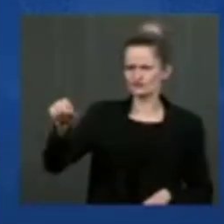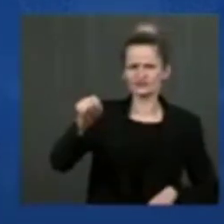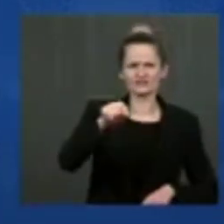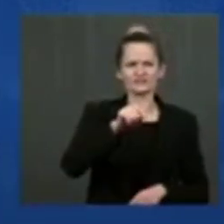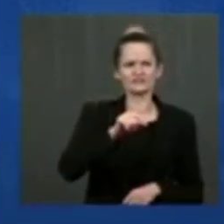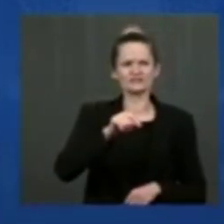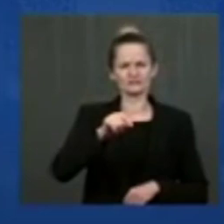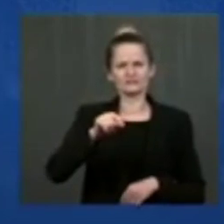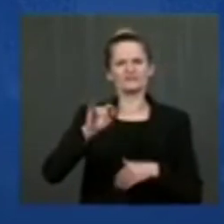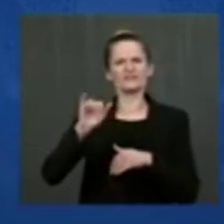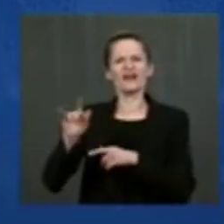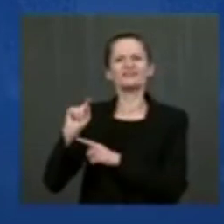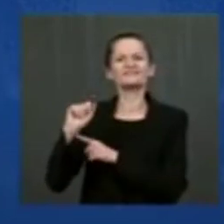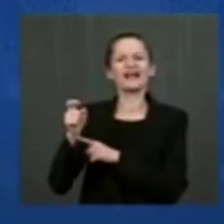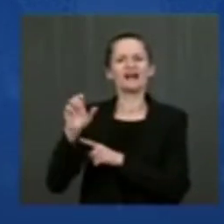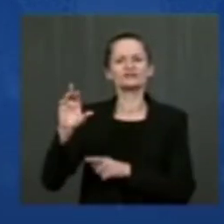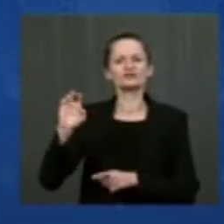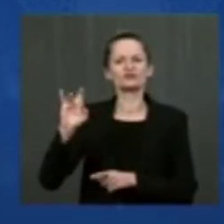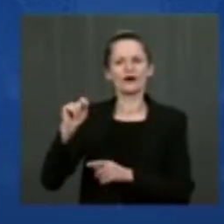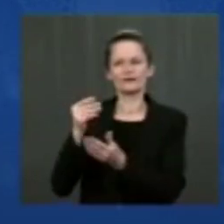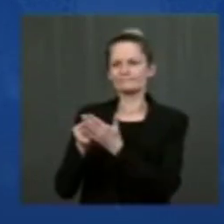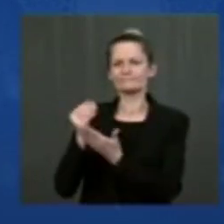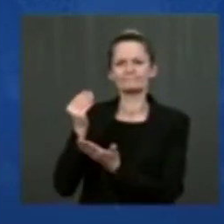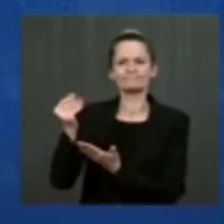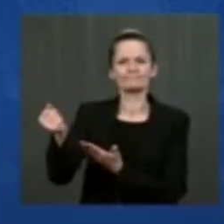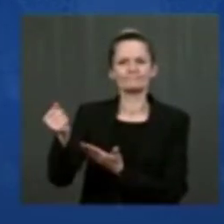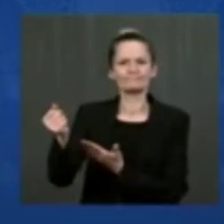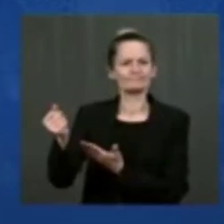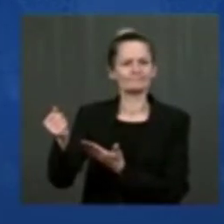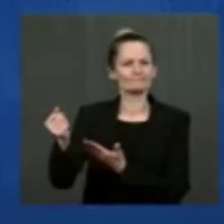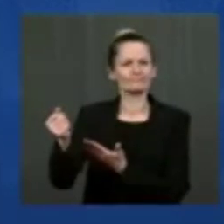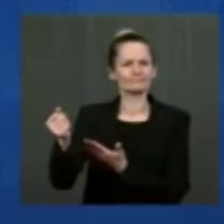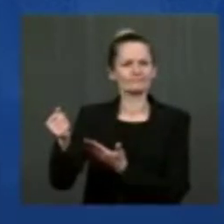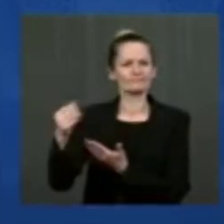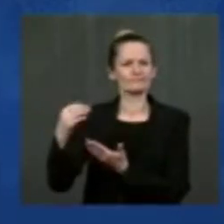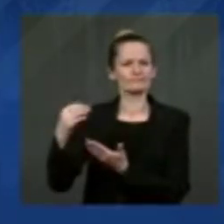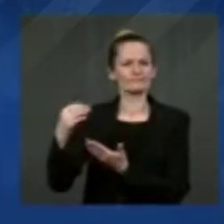a tax cut for ordinary folks. That's what it is.